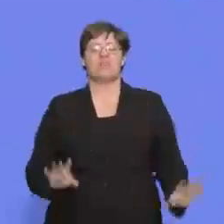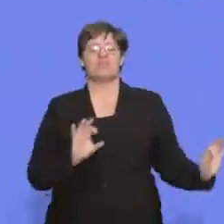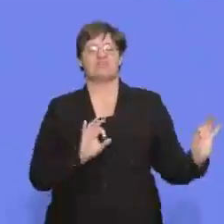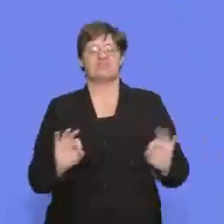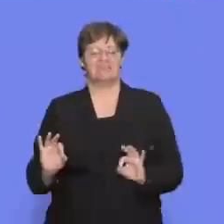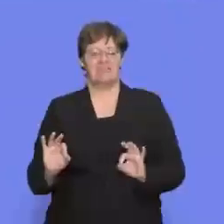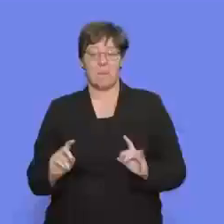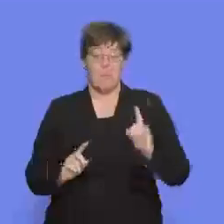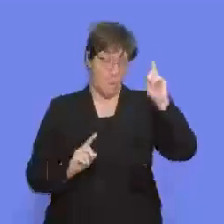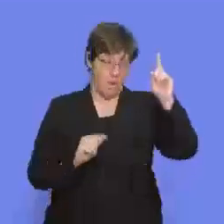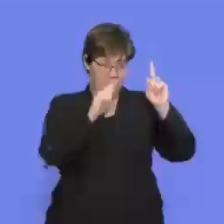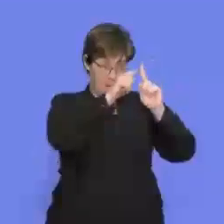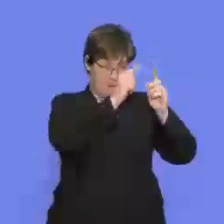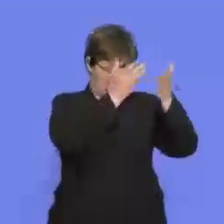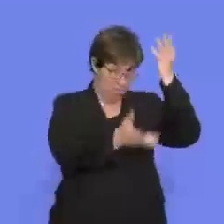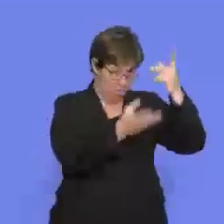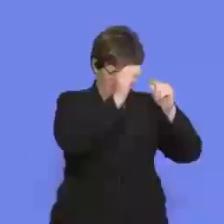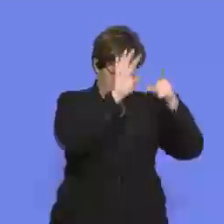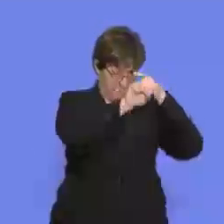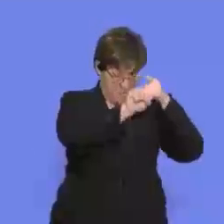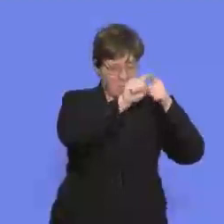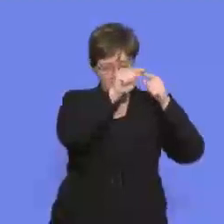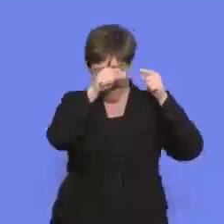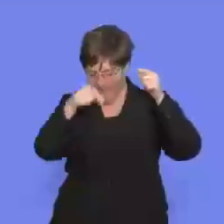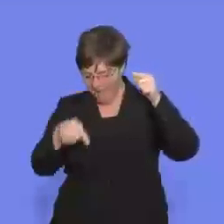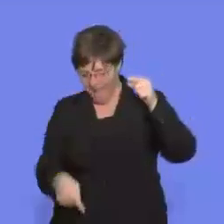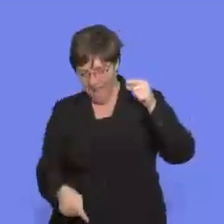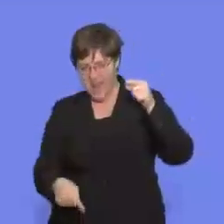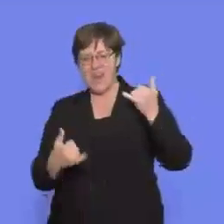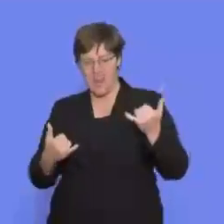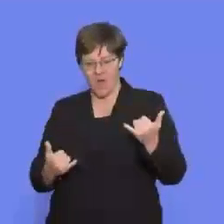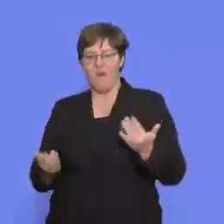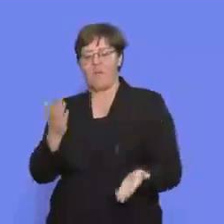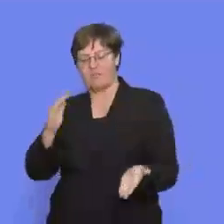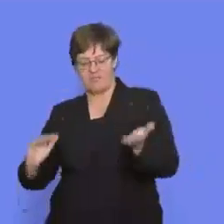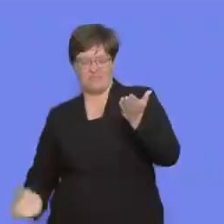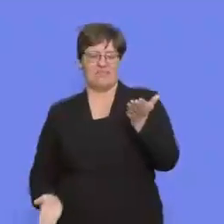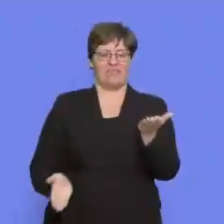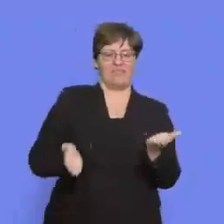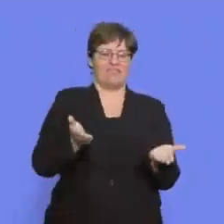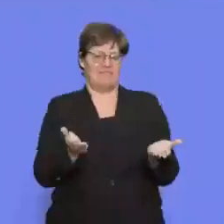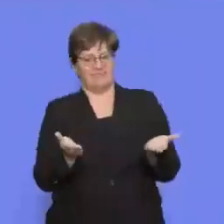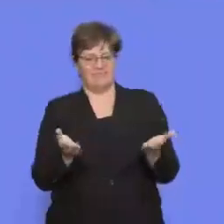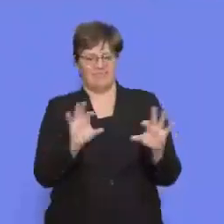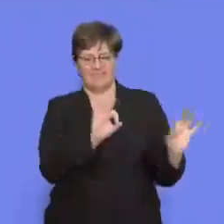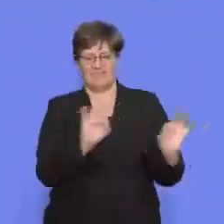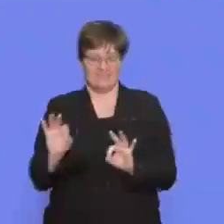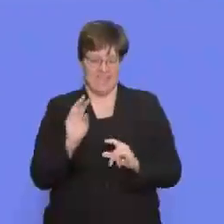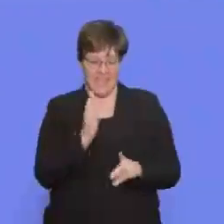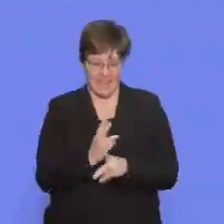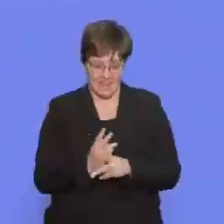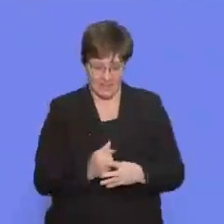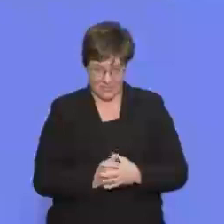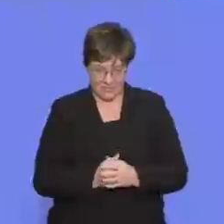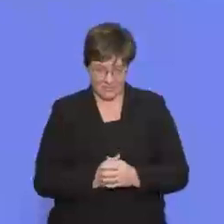will happen? The balance in the internal environment will be